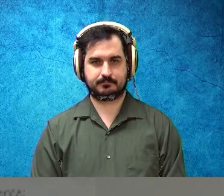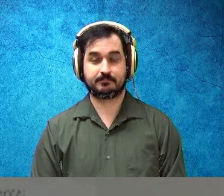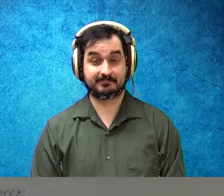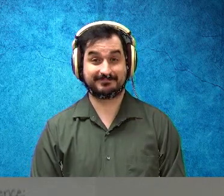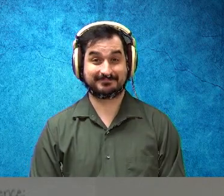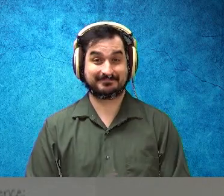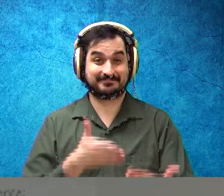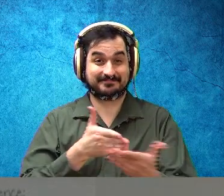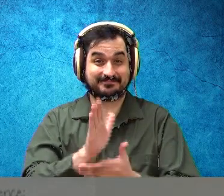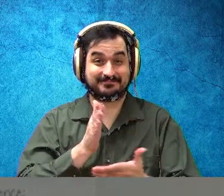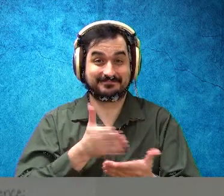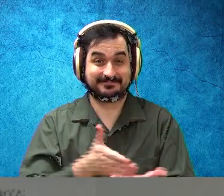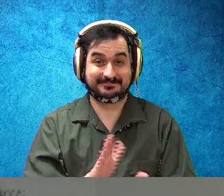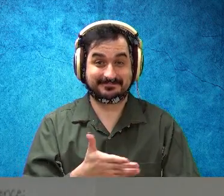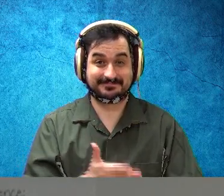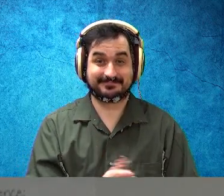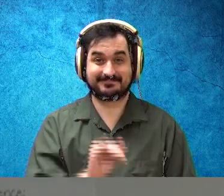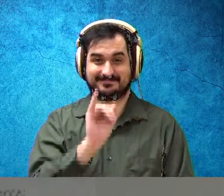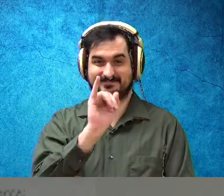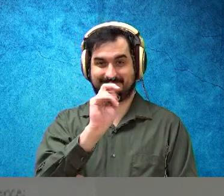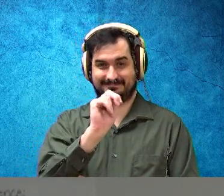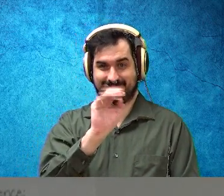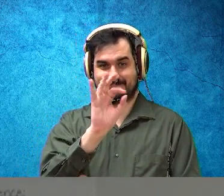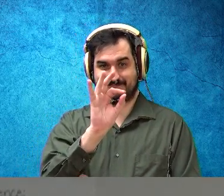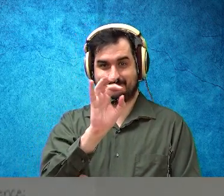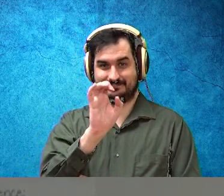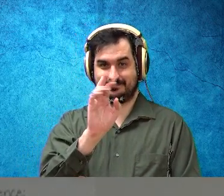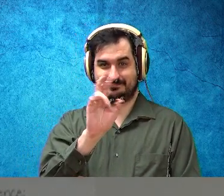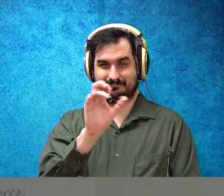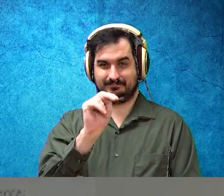Okay, guys. So what is an inference? What did the video say?